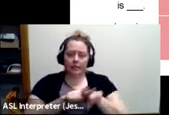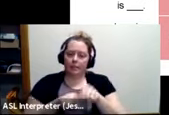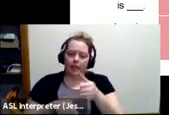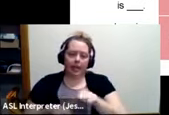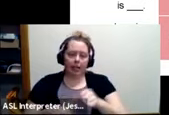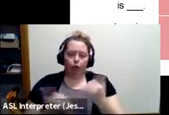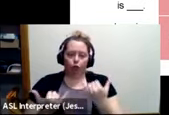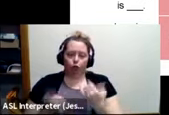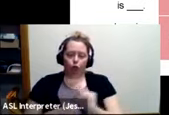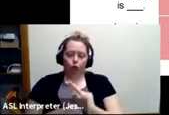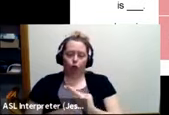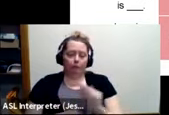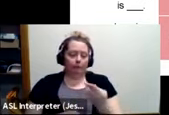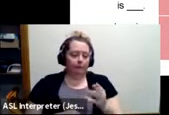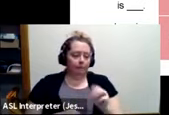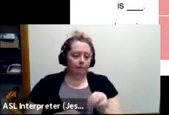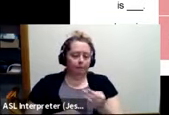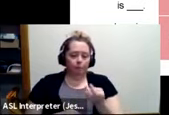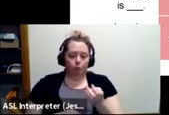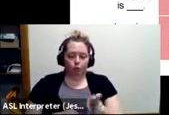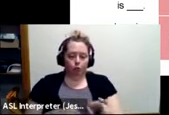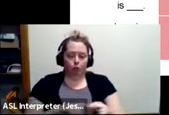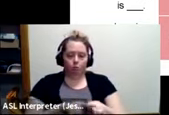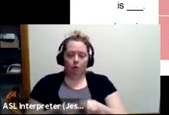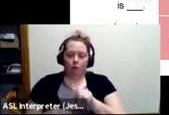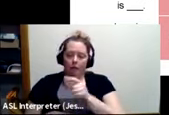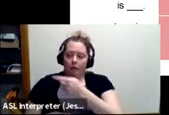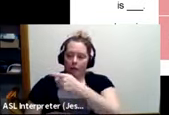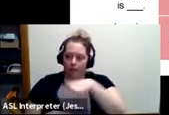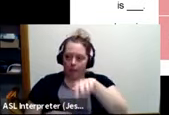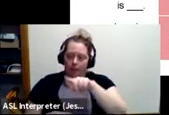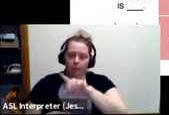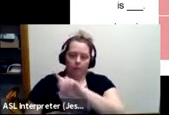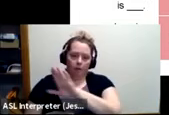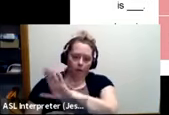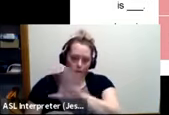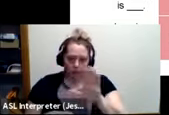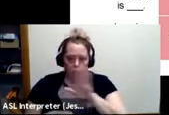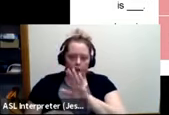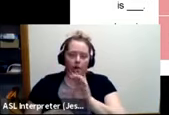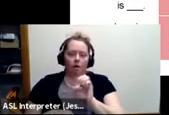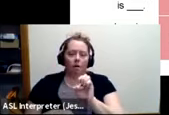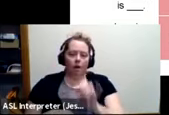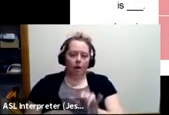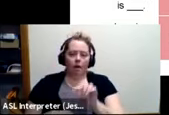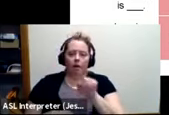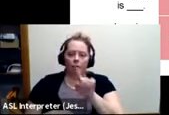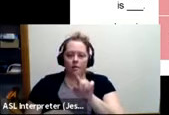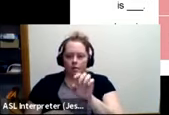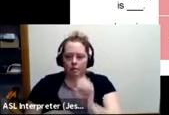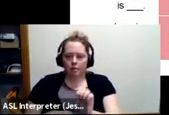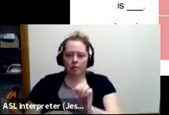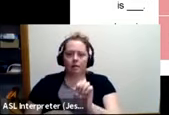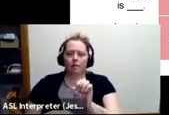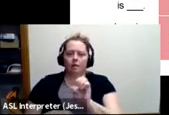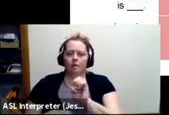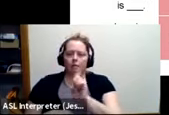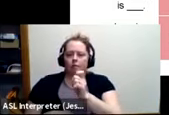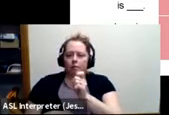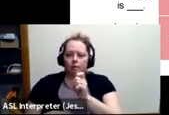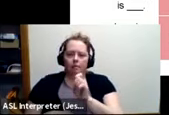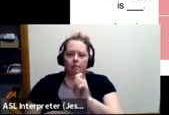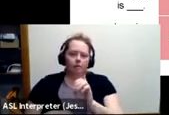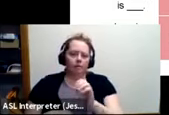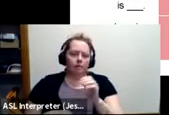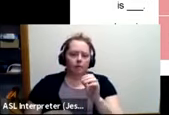you would say I love them, I love em, I love zir, I love here, I love them. And it's important if someone tells you that they